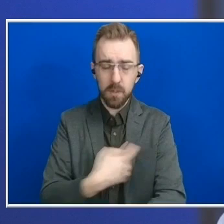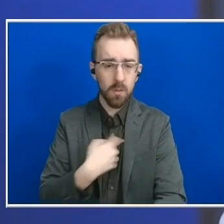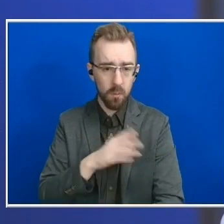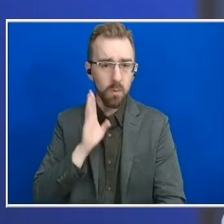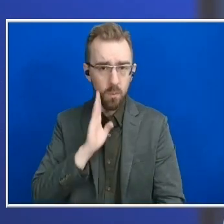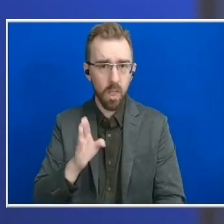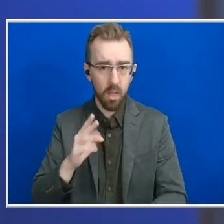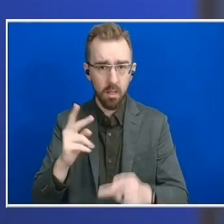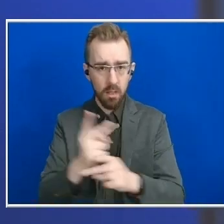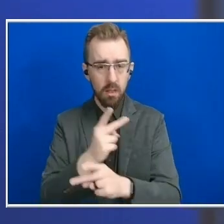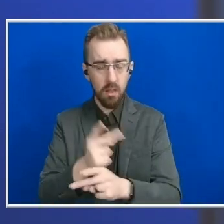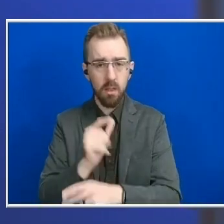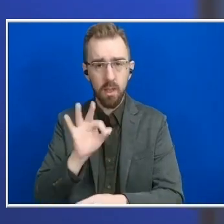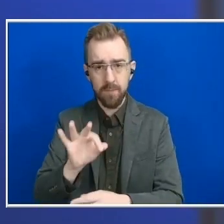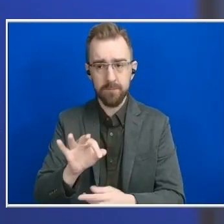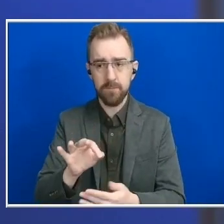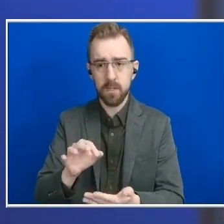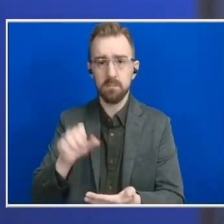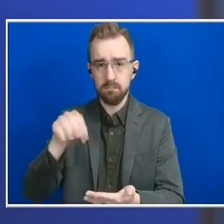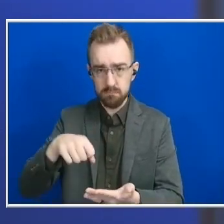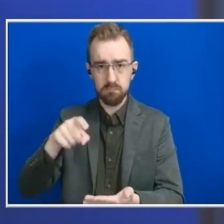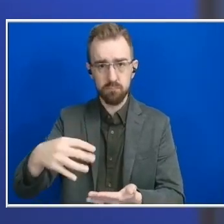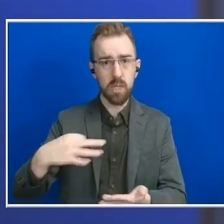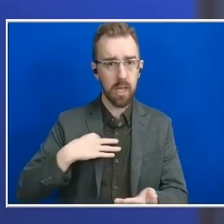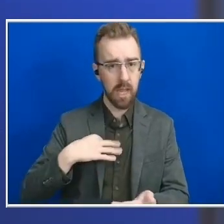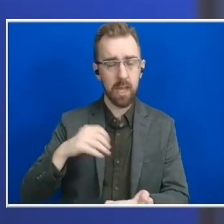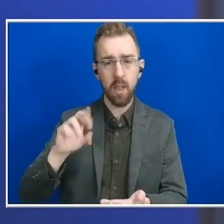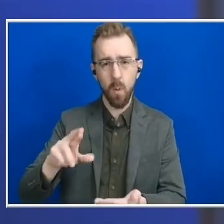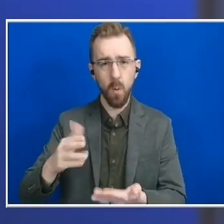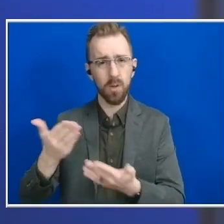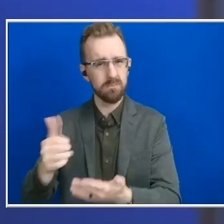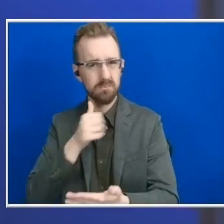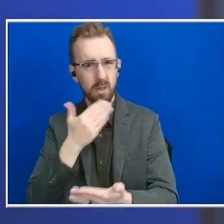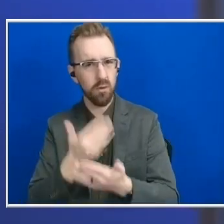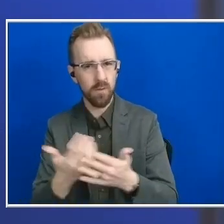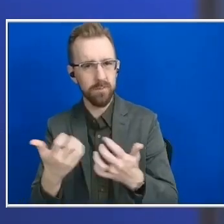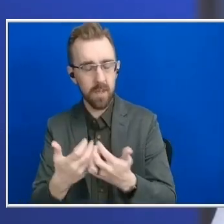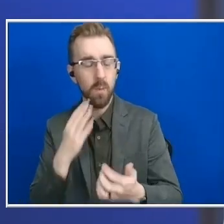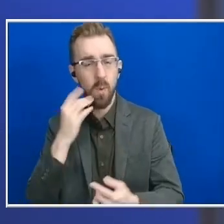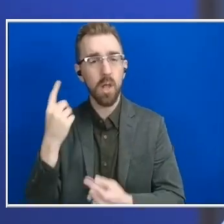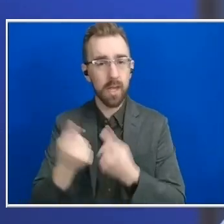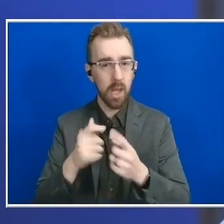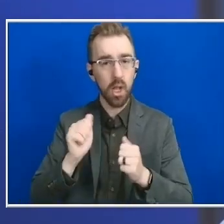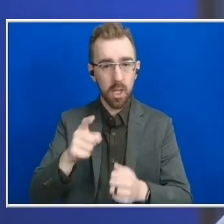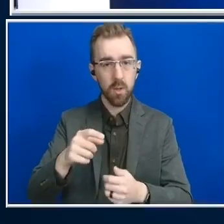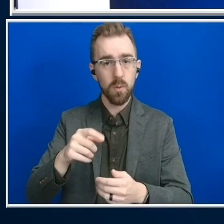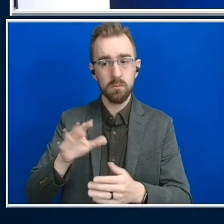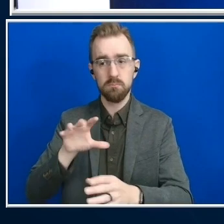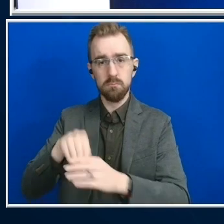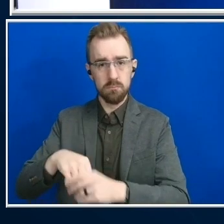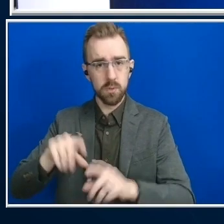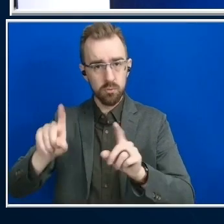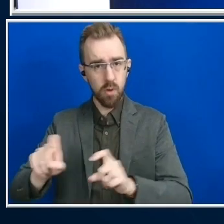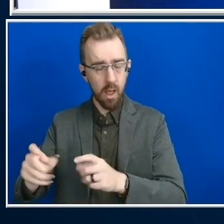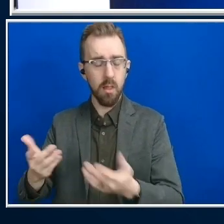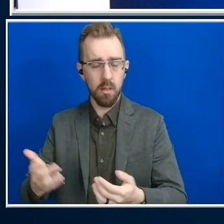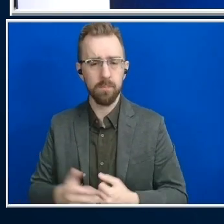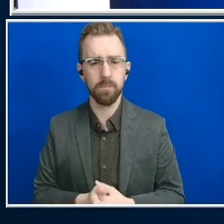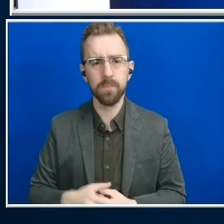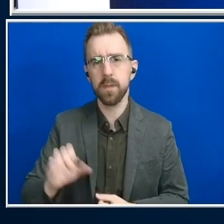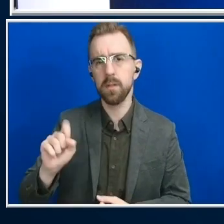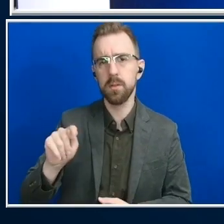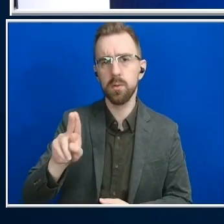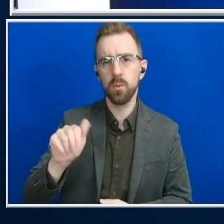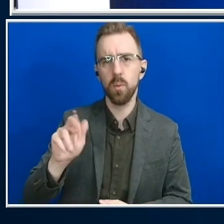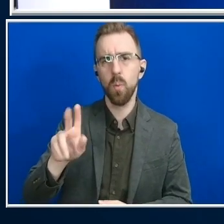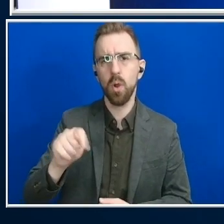or not you're a candidate for treatment, and we will consider if you could be a candidate for the clinical trial. Stuart wants to know, what about